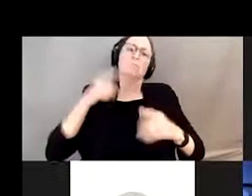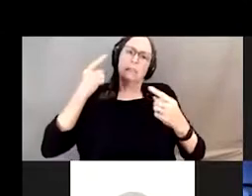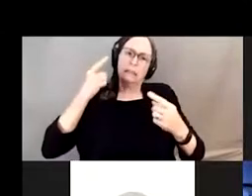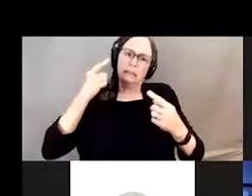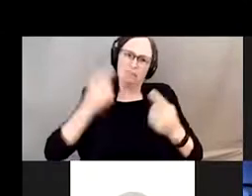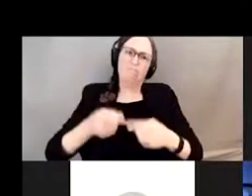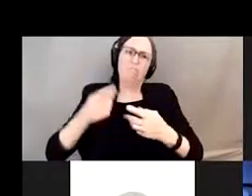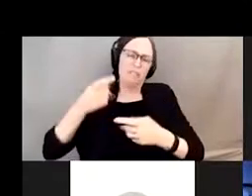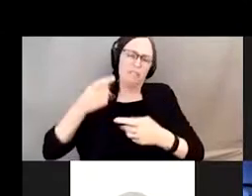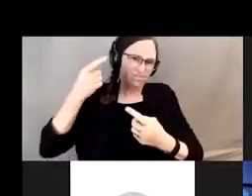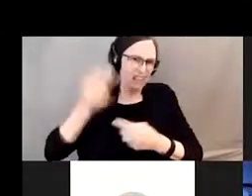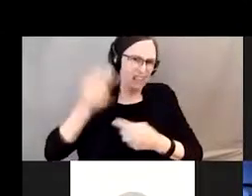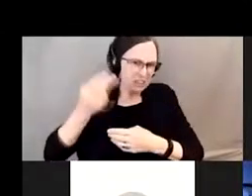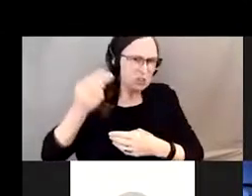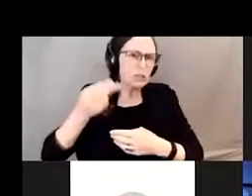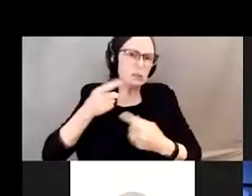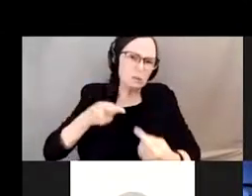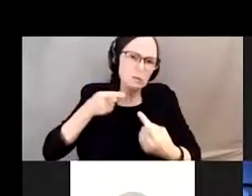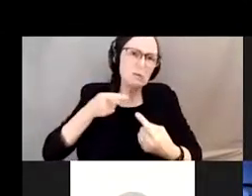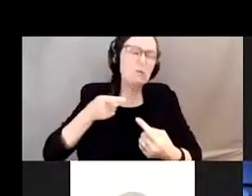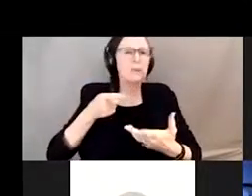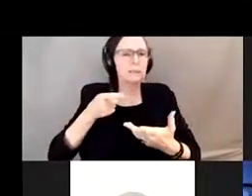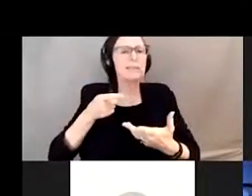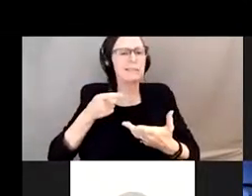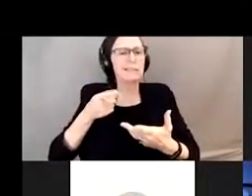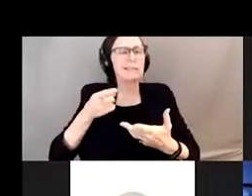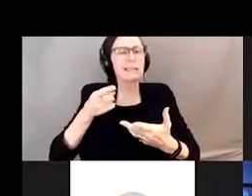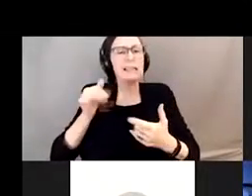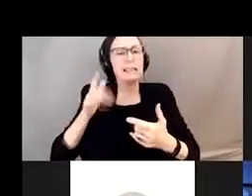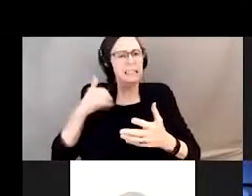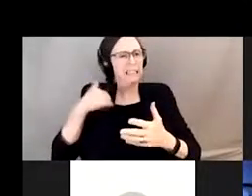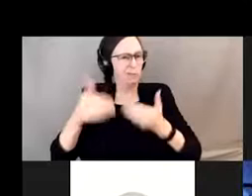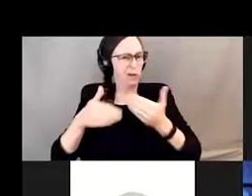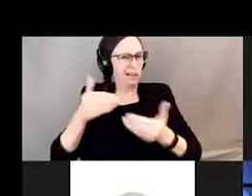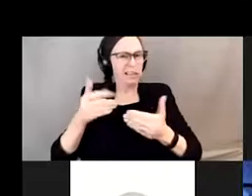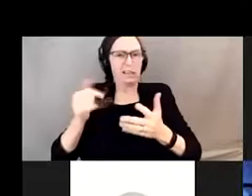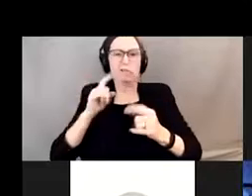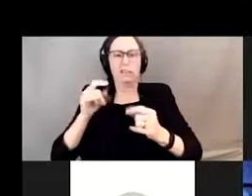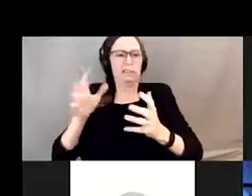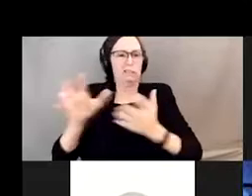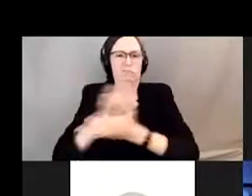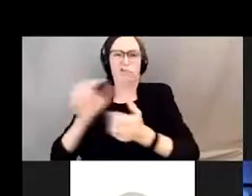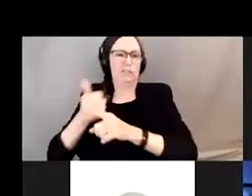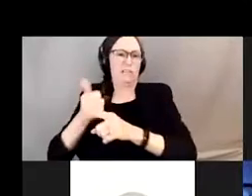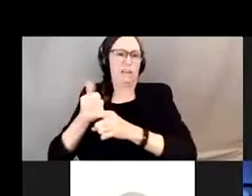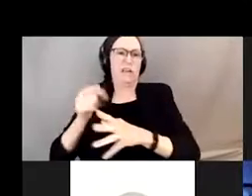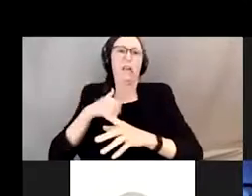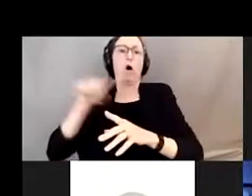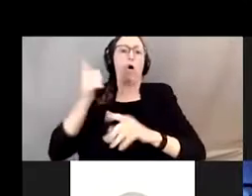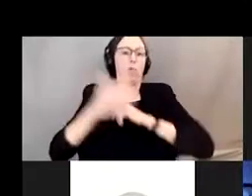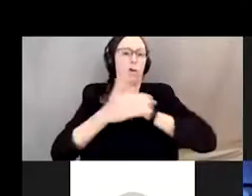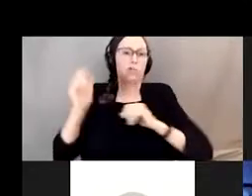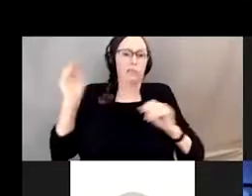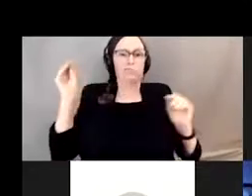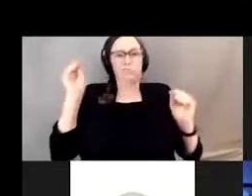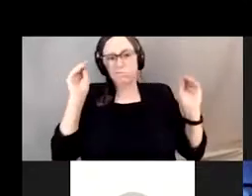particular country and the fact that it has been a process of tearing itself apart and having outside intervention come in